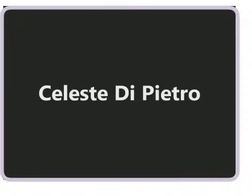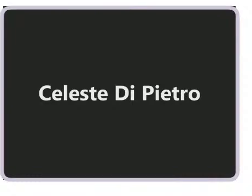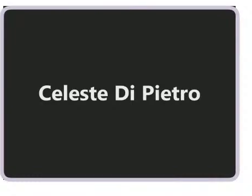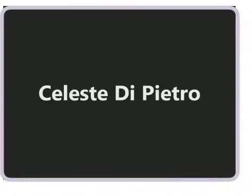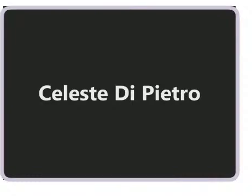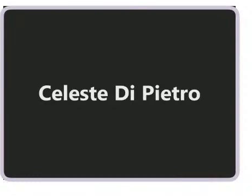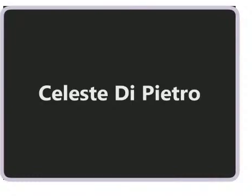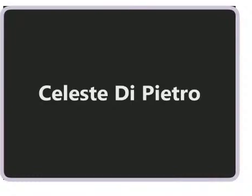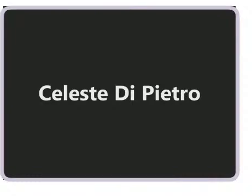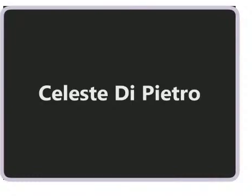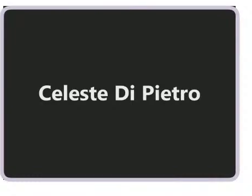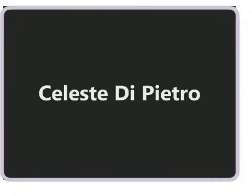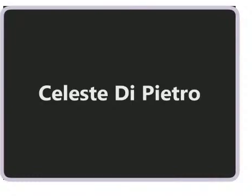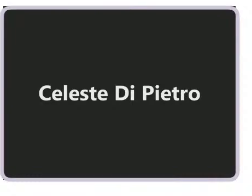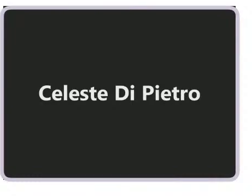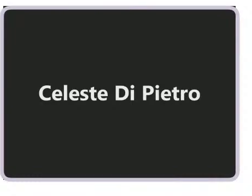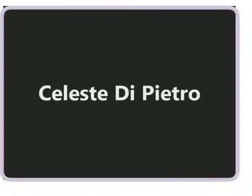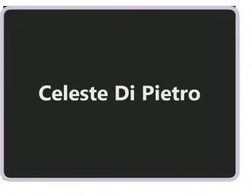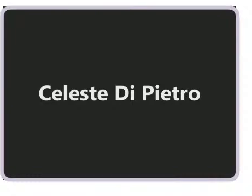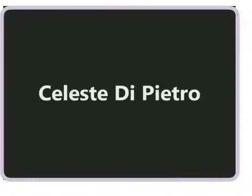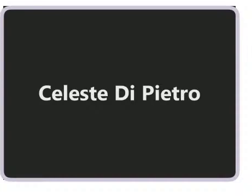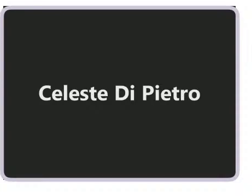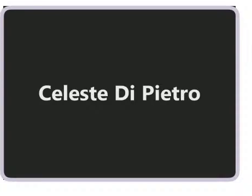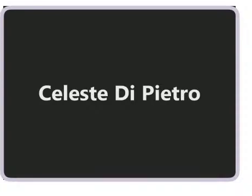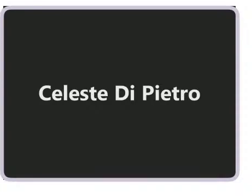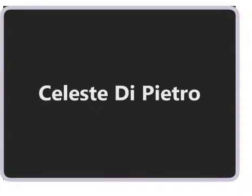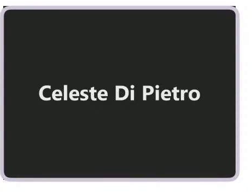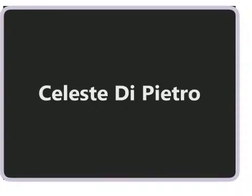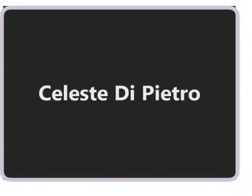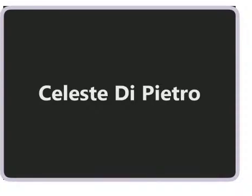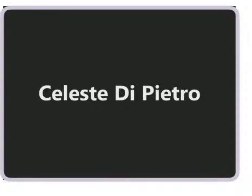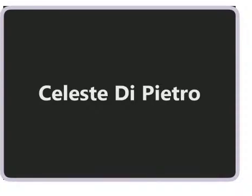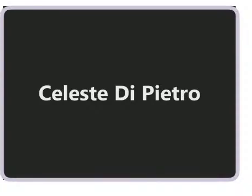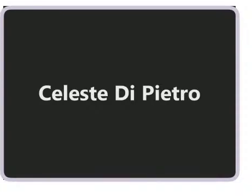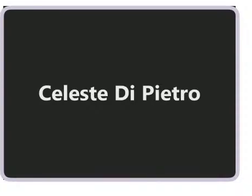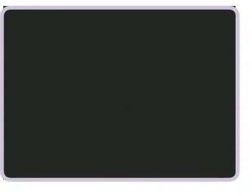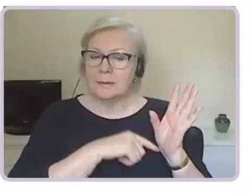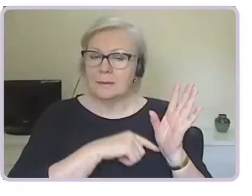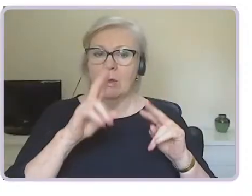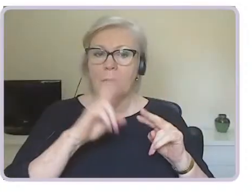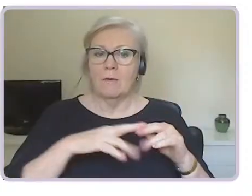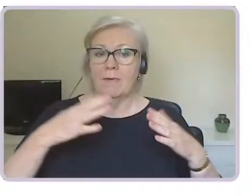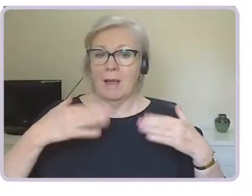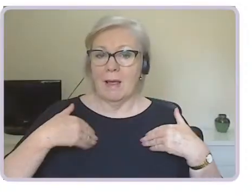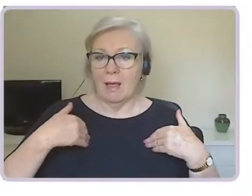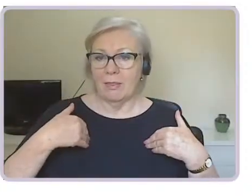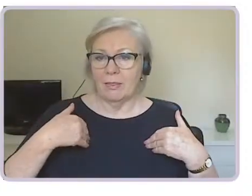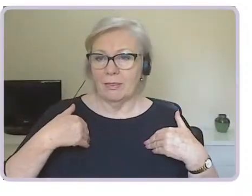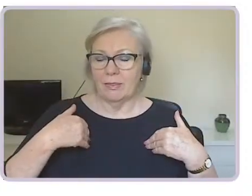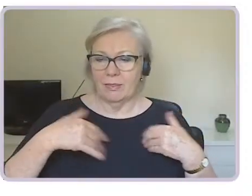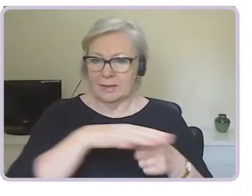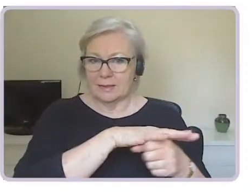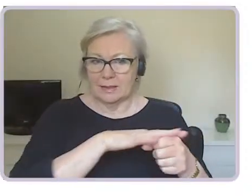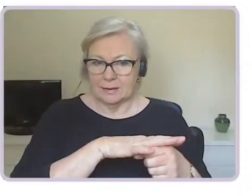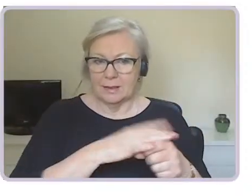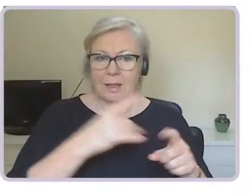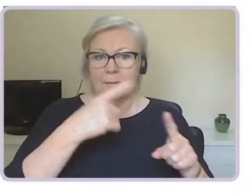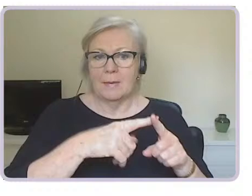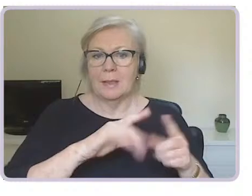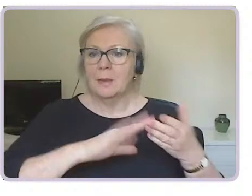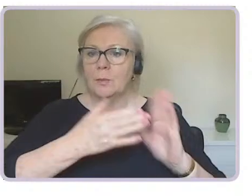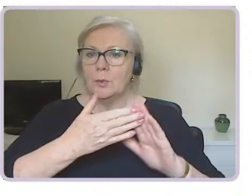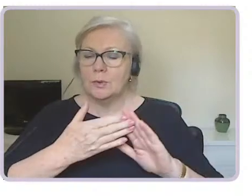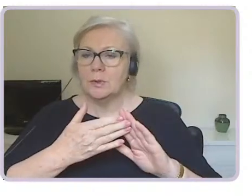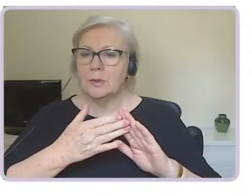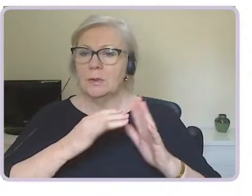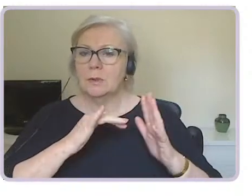here, to build the capability of the health sector, or part of the health sector, and community and social services sector